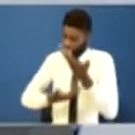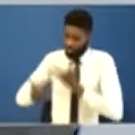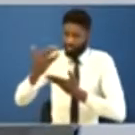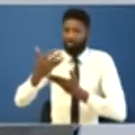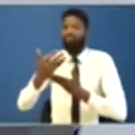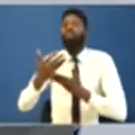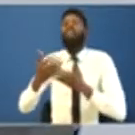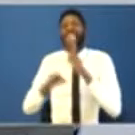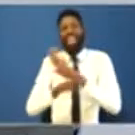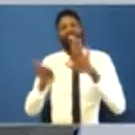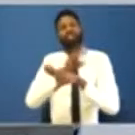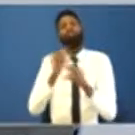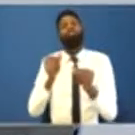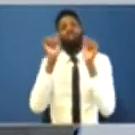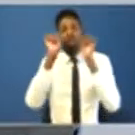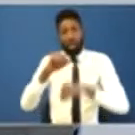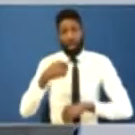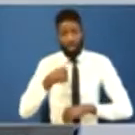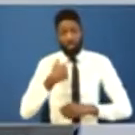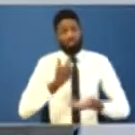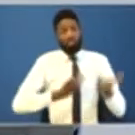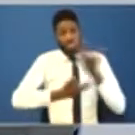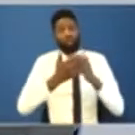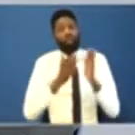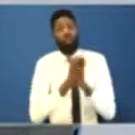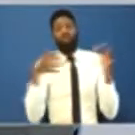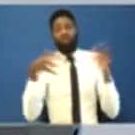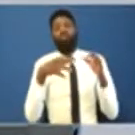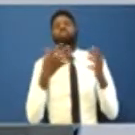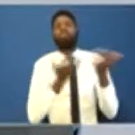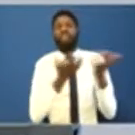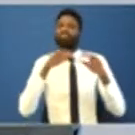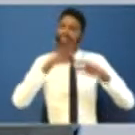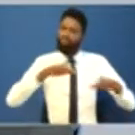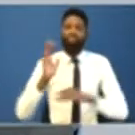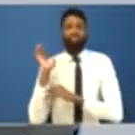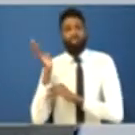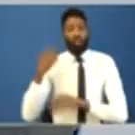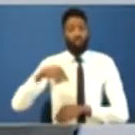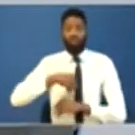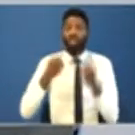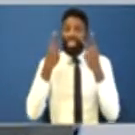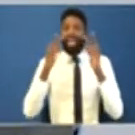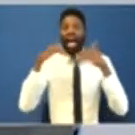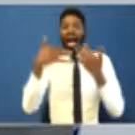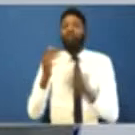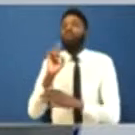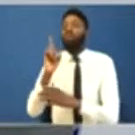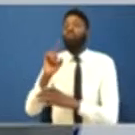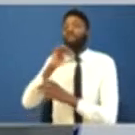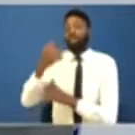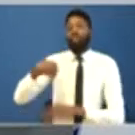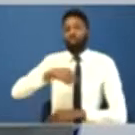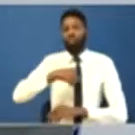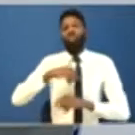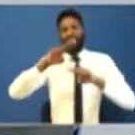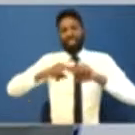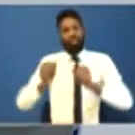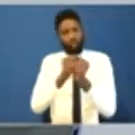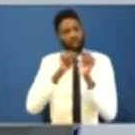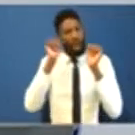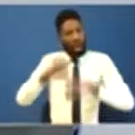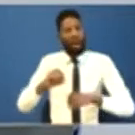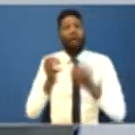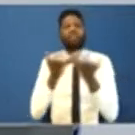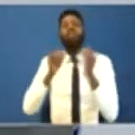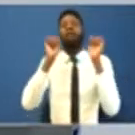dialogue with focus and we see how we can stay together in the city of nairobi how they can do their businesses and they make